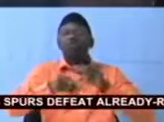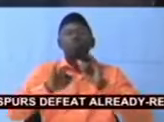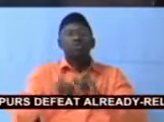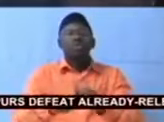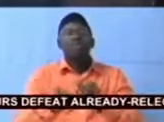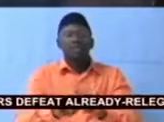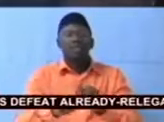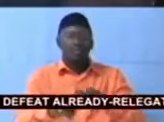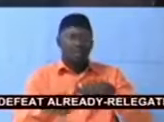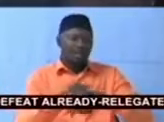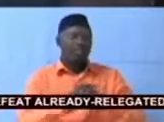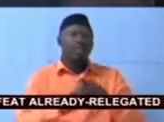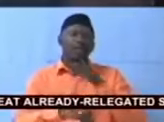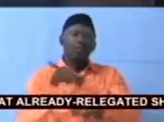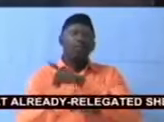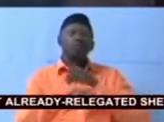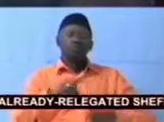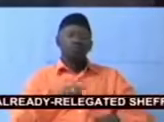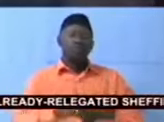And so